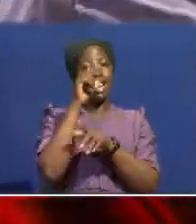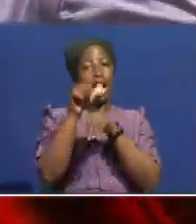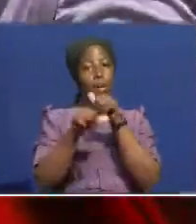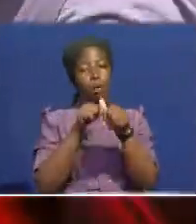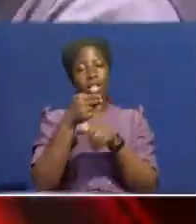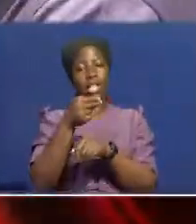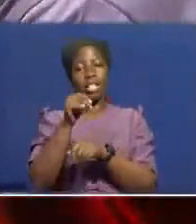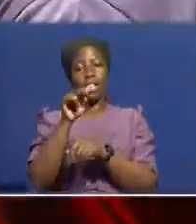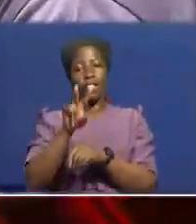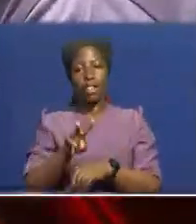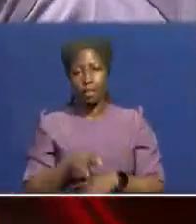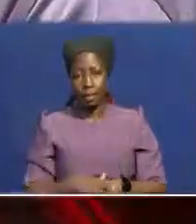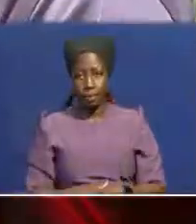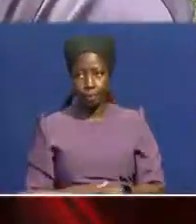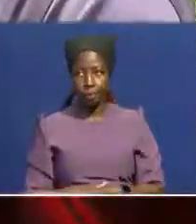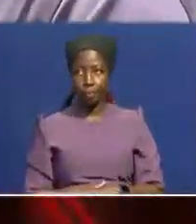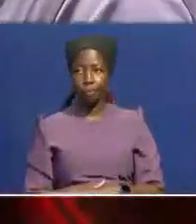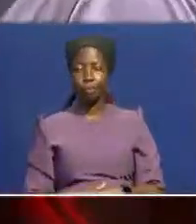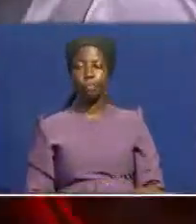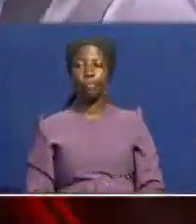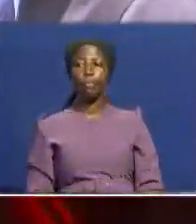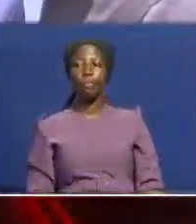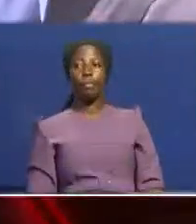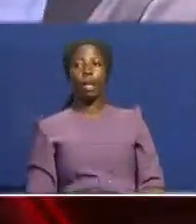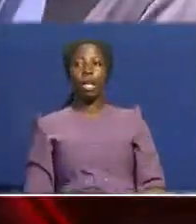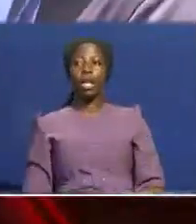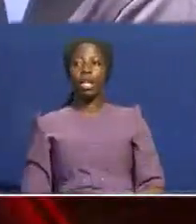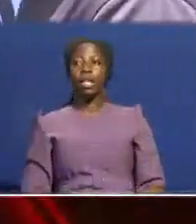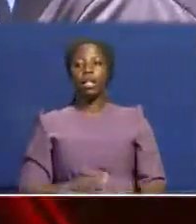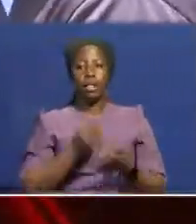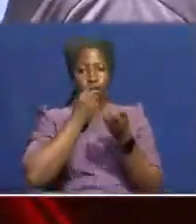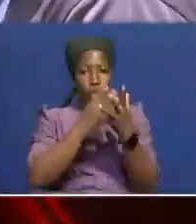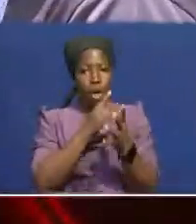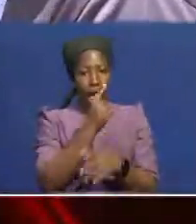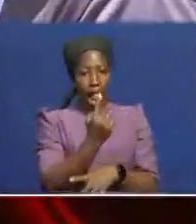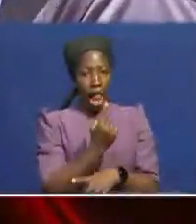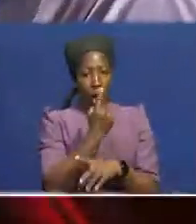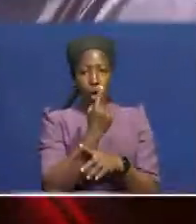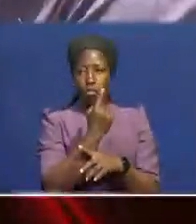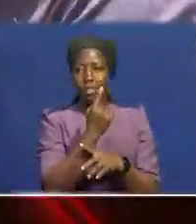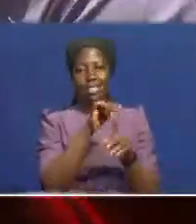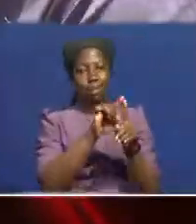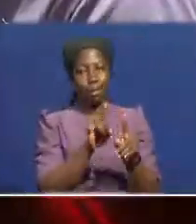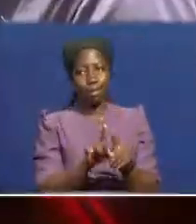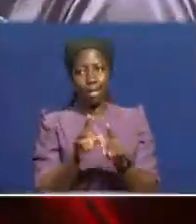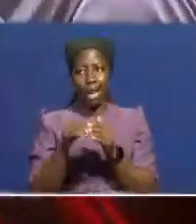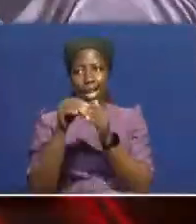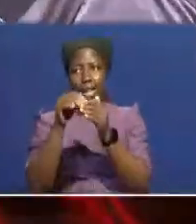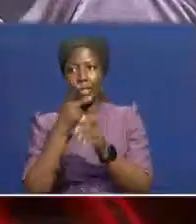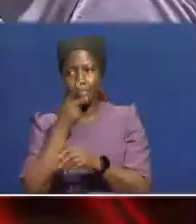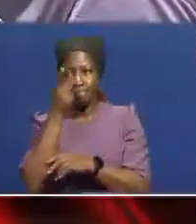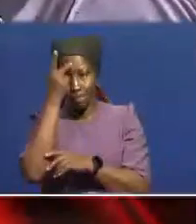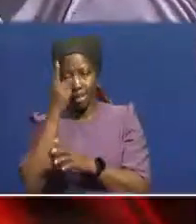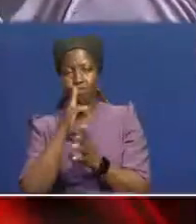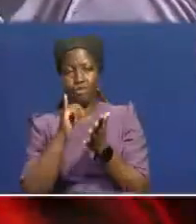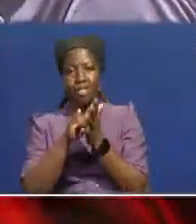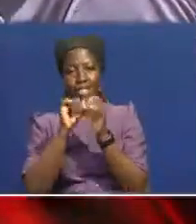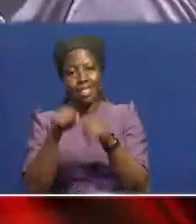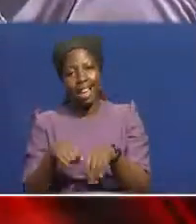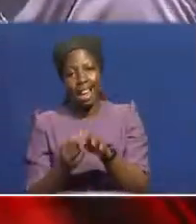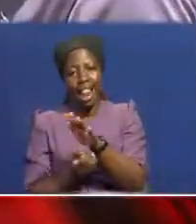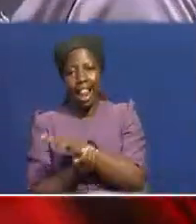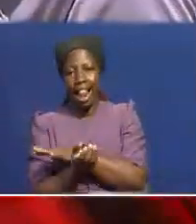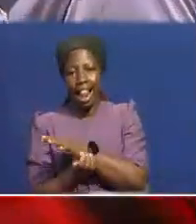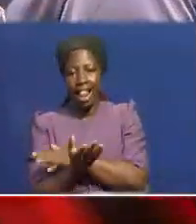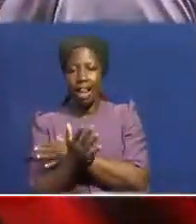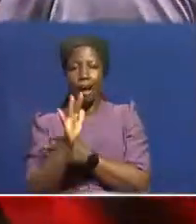there. Mm. And we're going further, not just in terms of providing information, but also having a guideline to parents so then they can actually counsel the adolescents at the